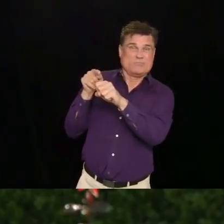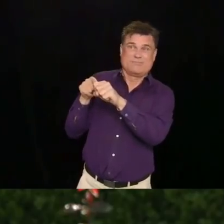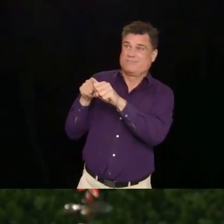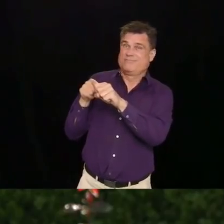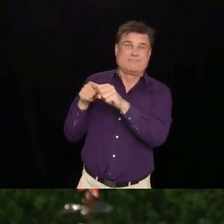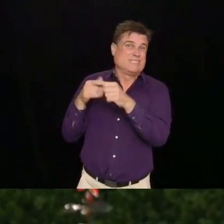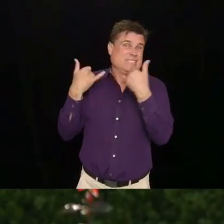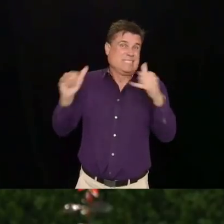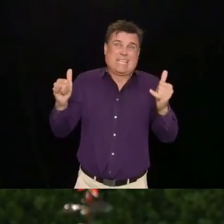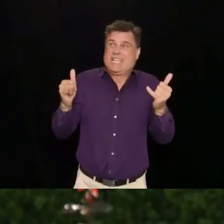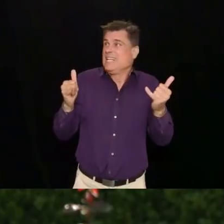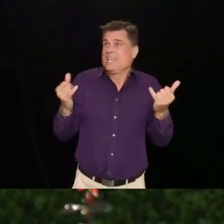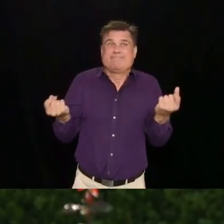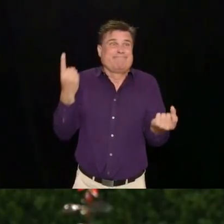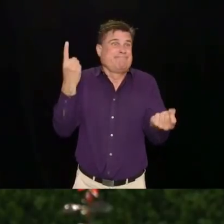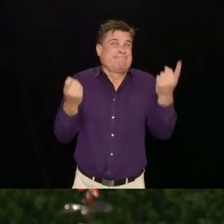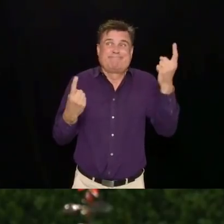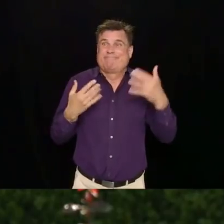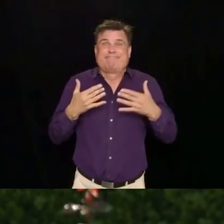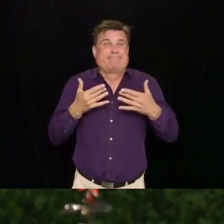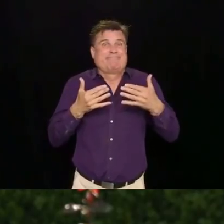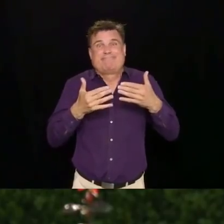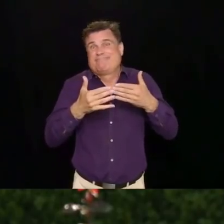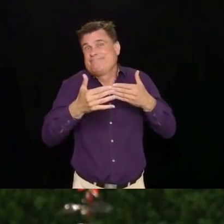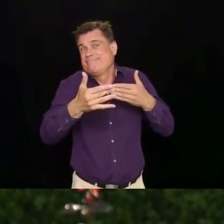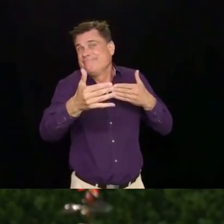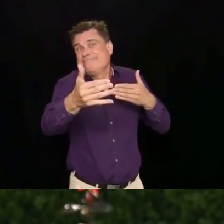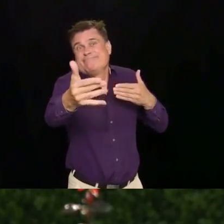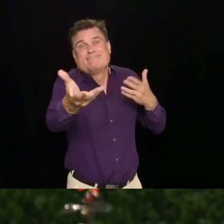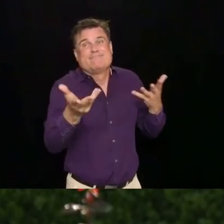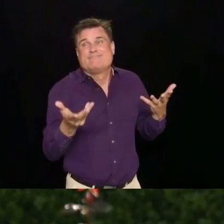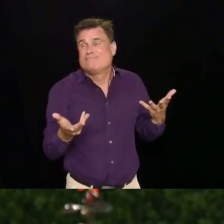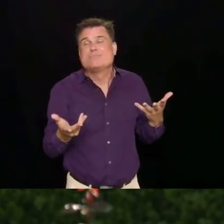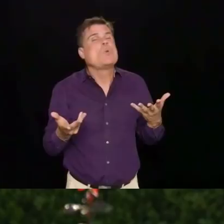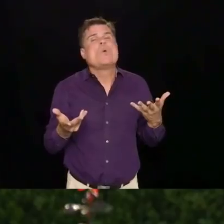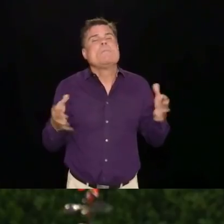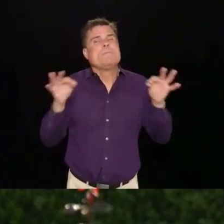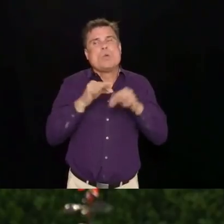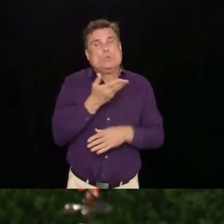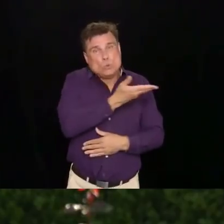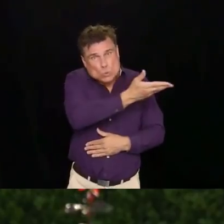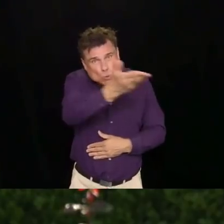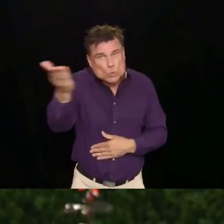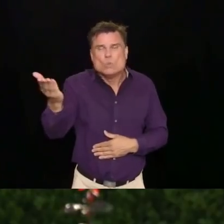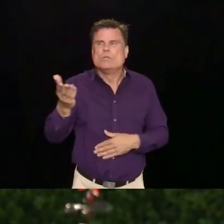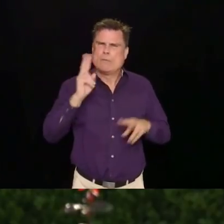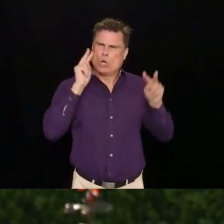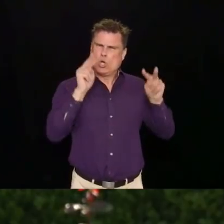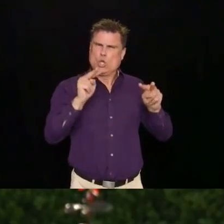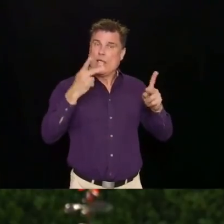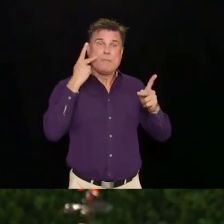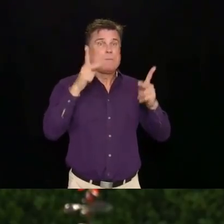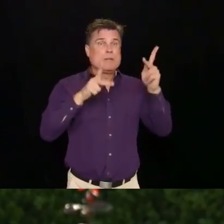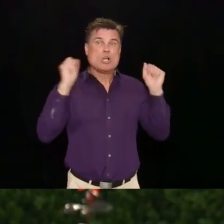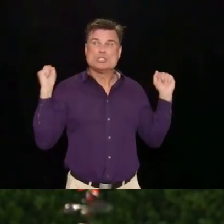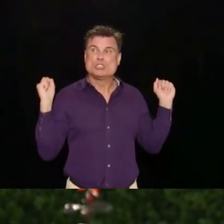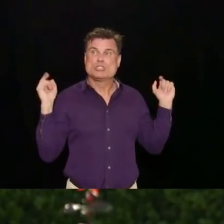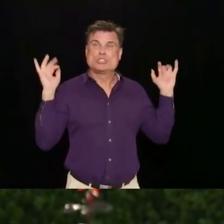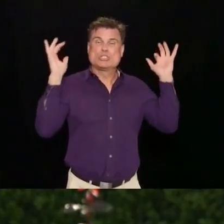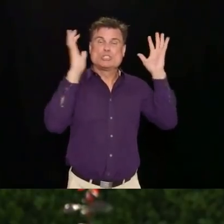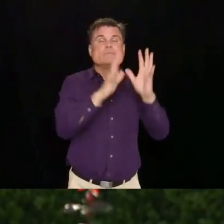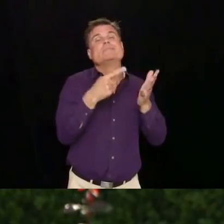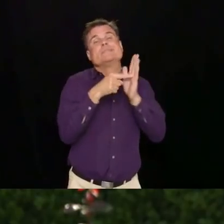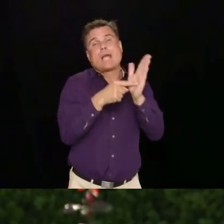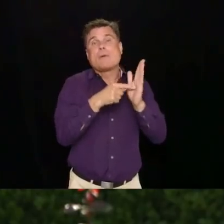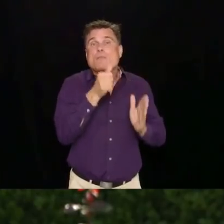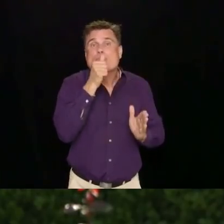come. And so it is critically important, especially when people gather, especially when they gather in private